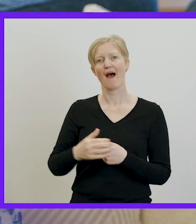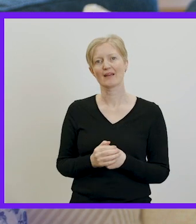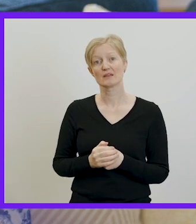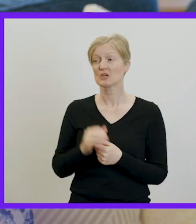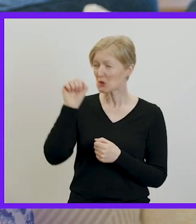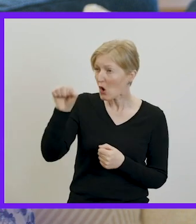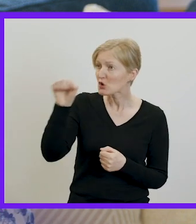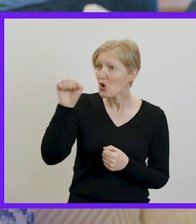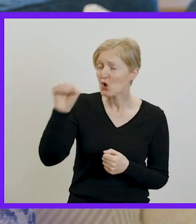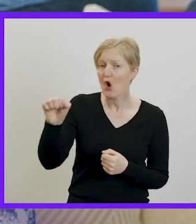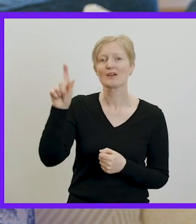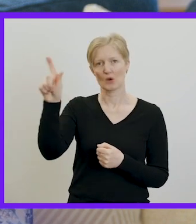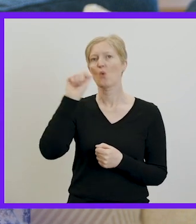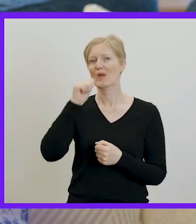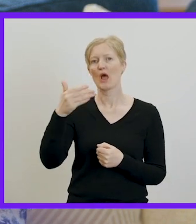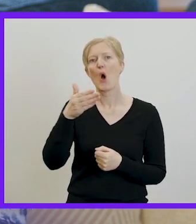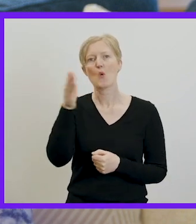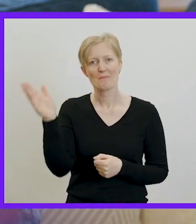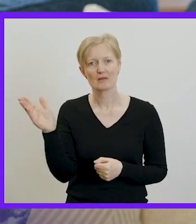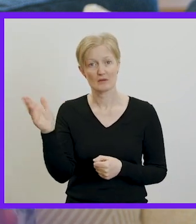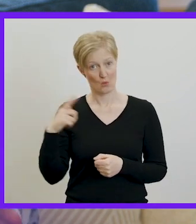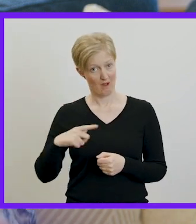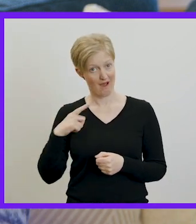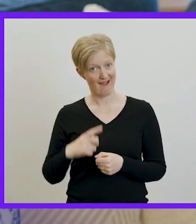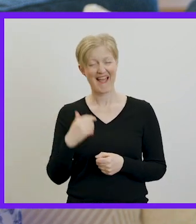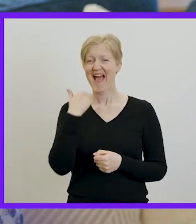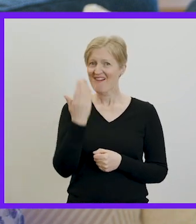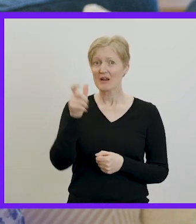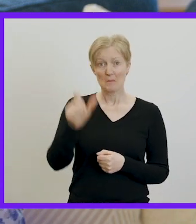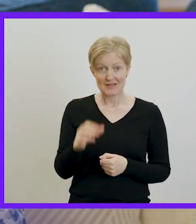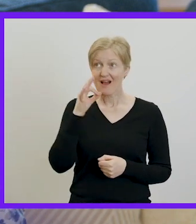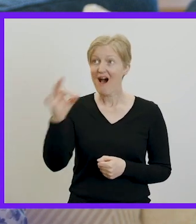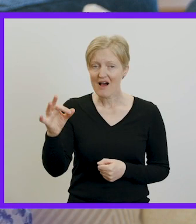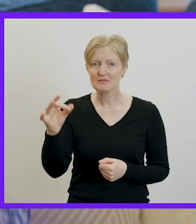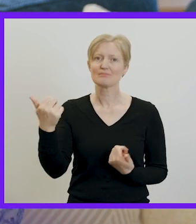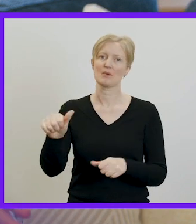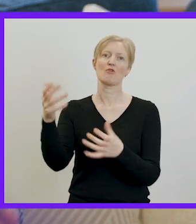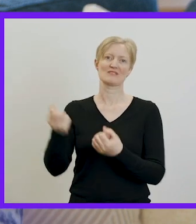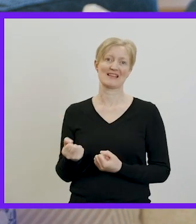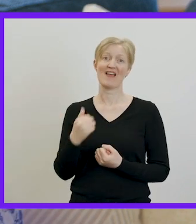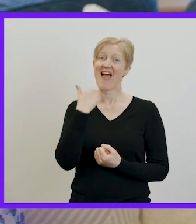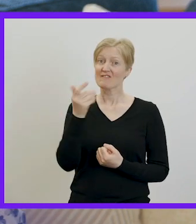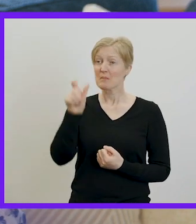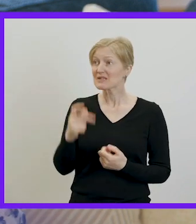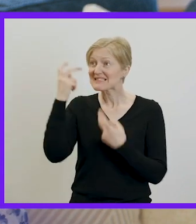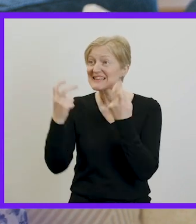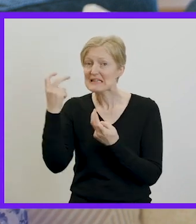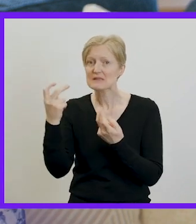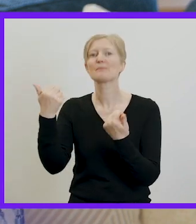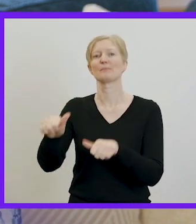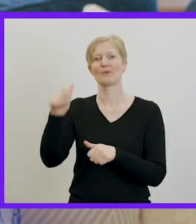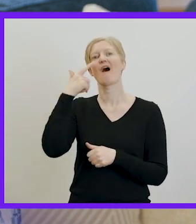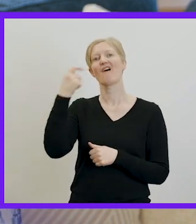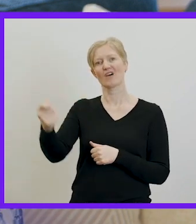on knocking and the door will be opened to you, for everyone who asks receives, everyone who seeks finds,